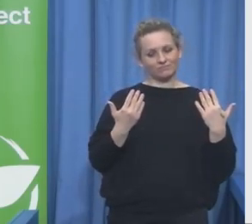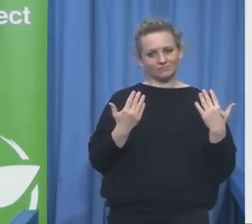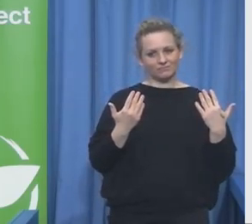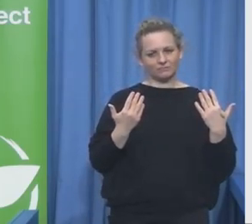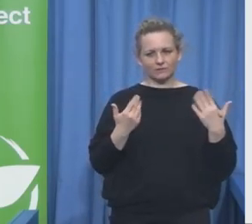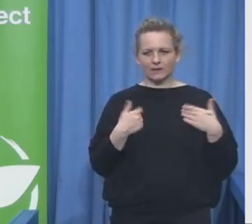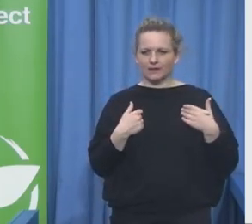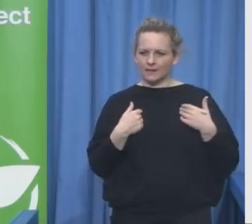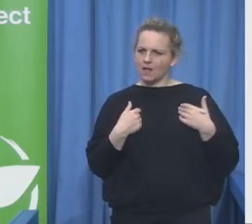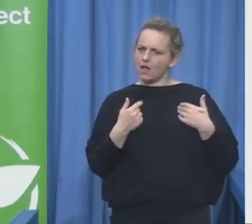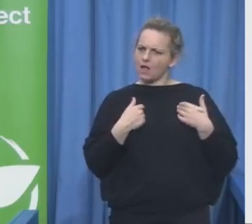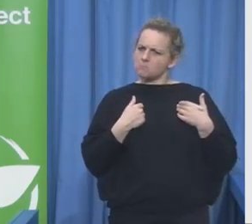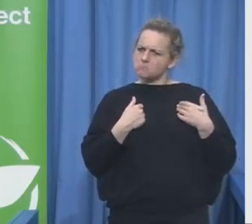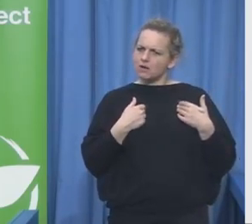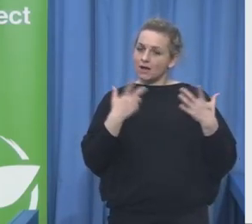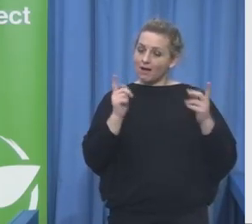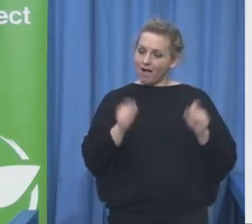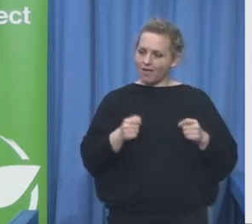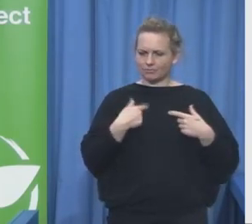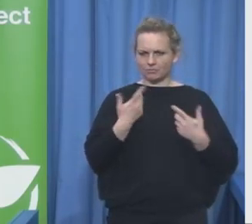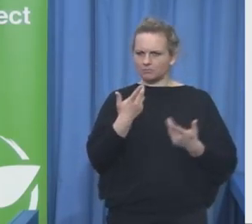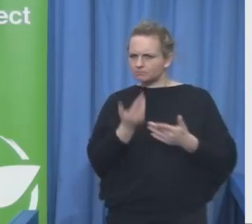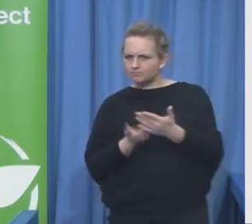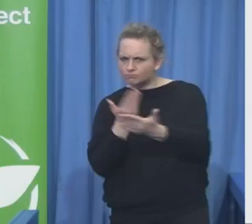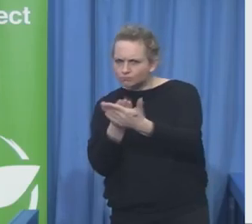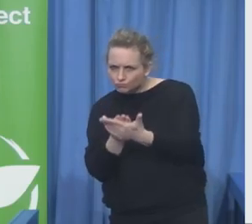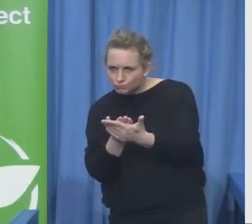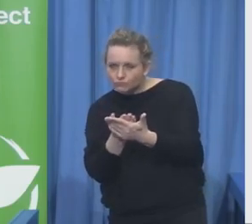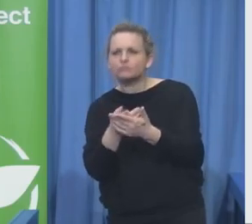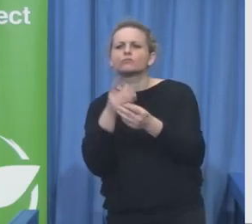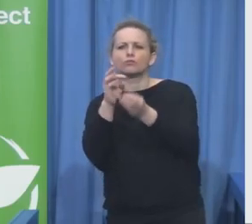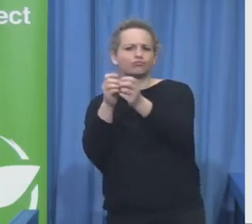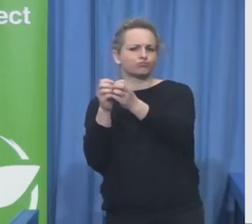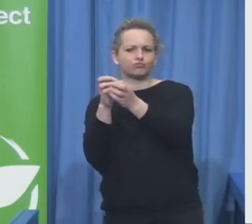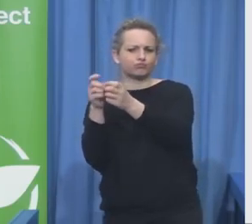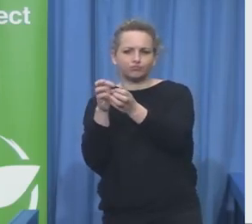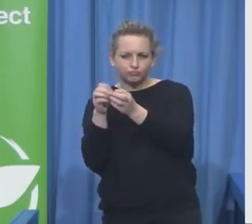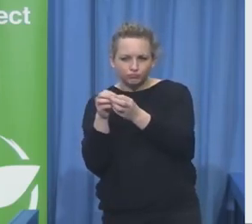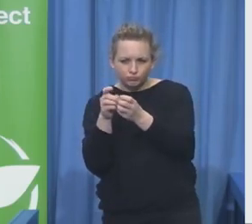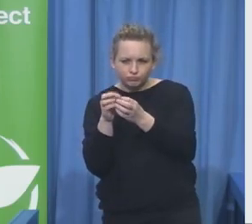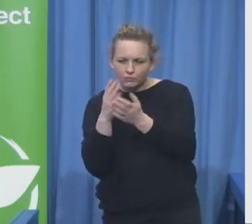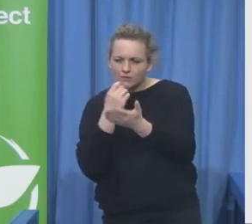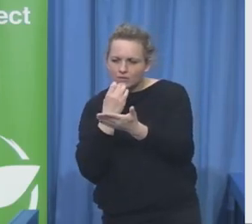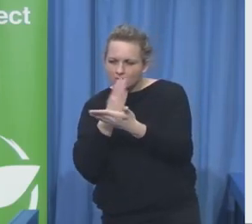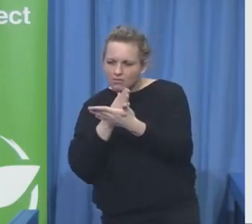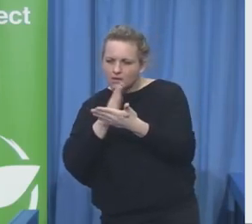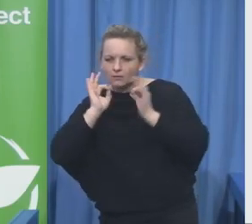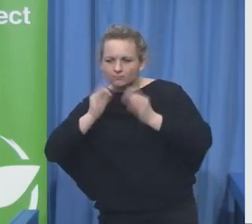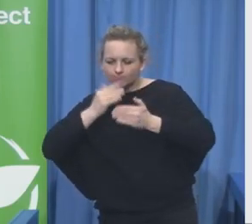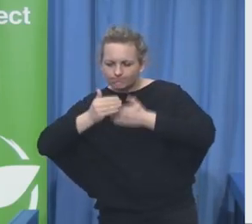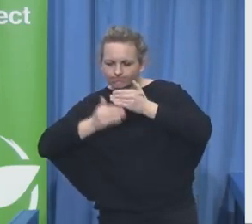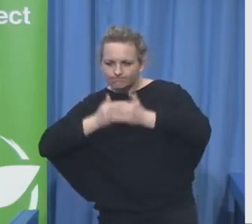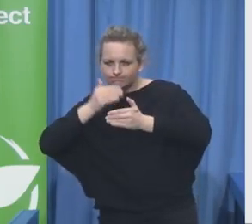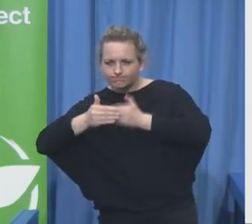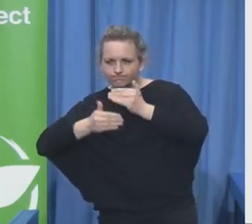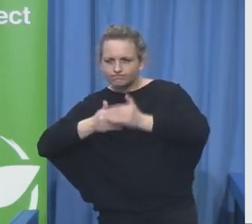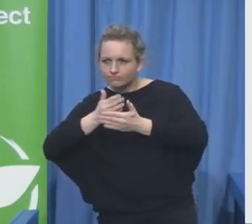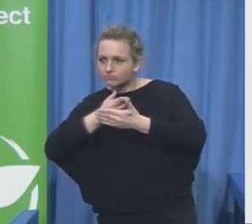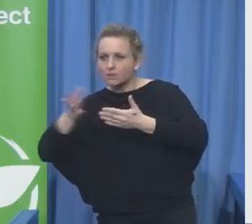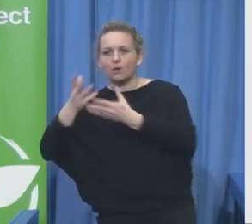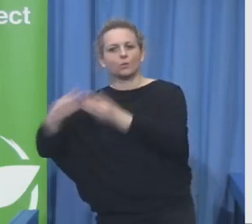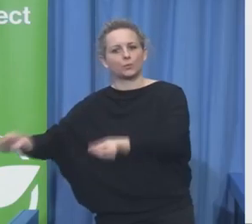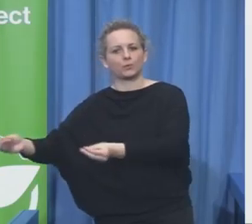if I have to submit more information, how much time will it be till I am notified? How will I be notified? And then there are standard reviews to make sure that